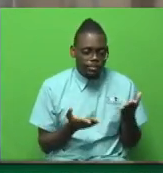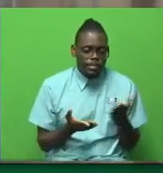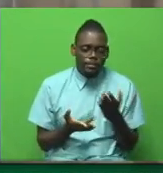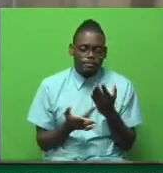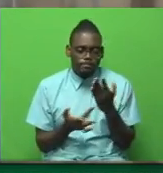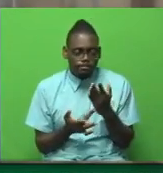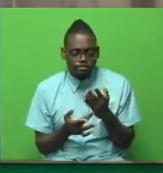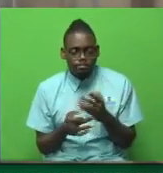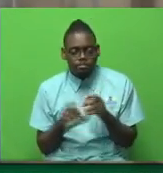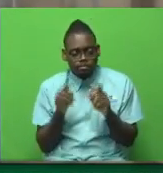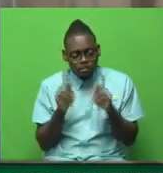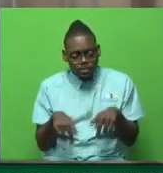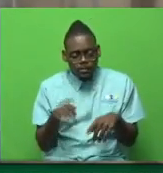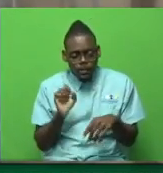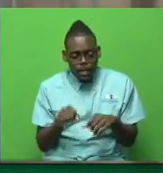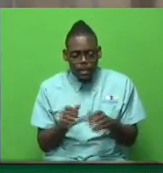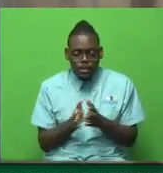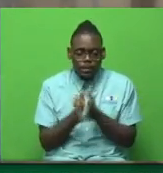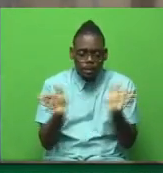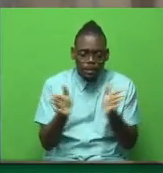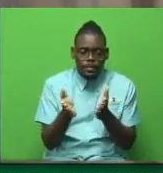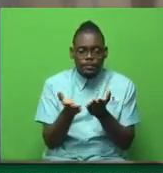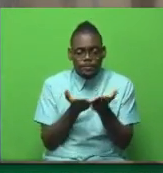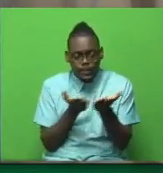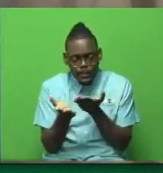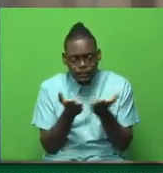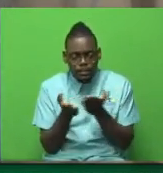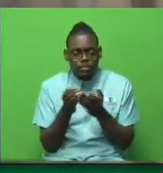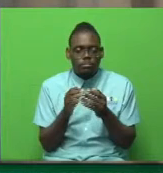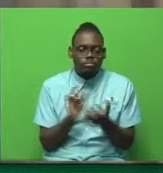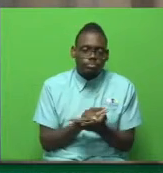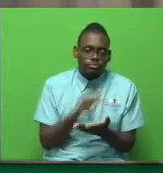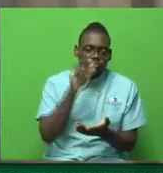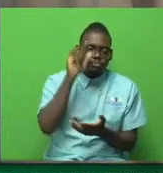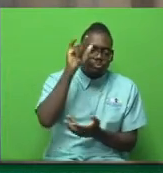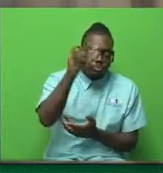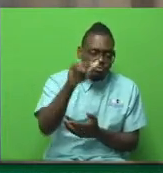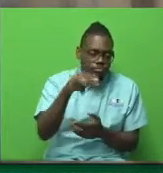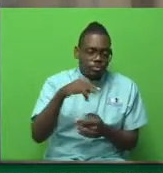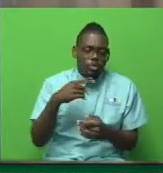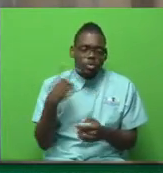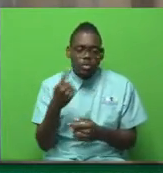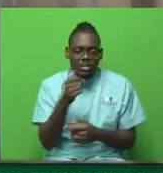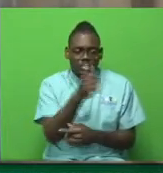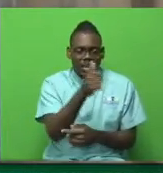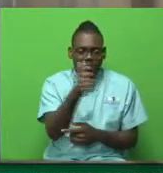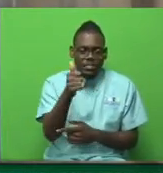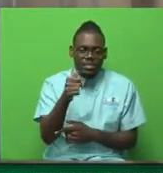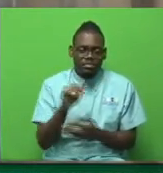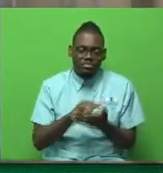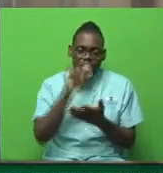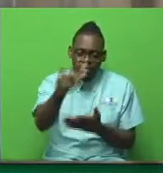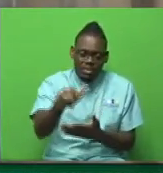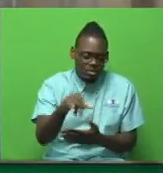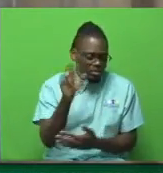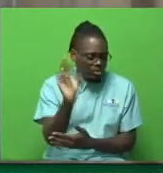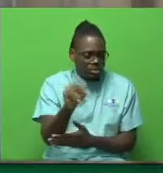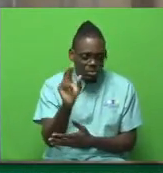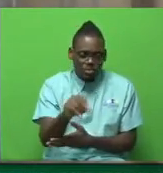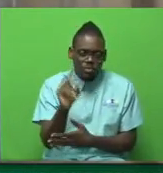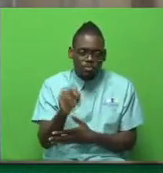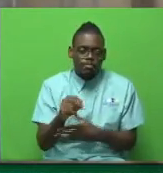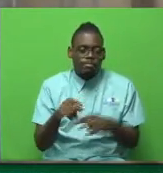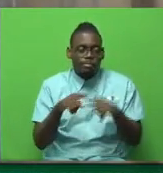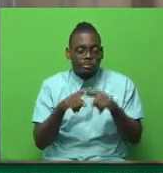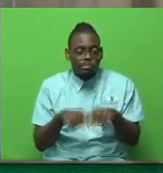just like previously the minister pins his entire hope for growth on the energy